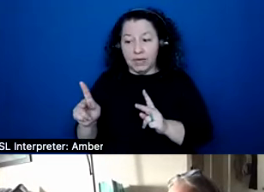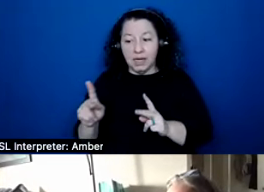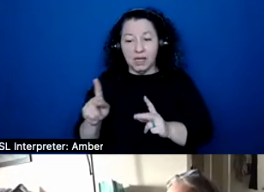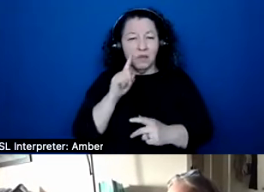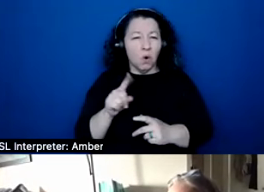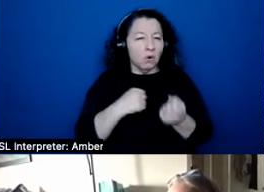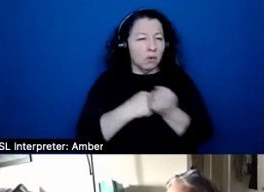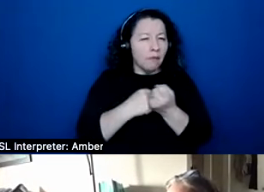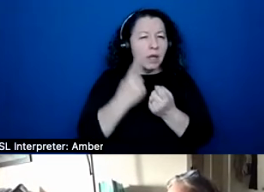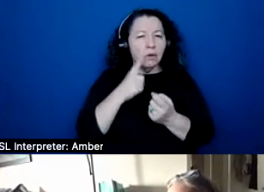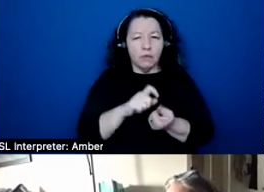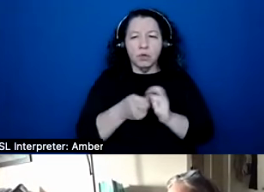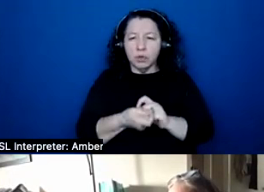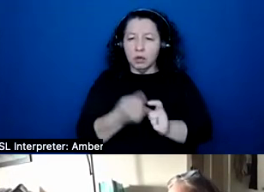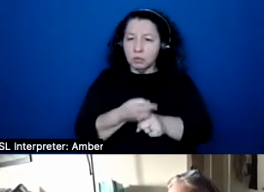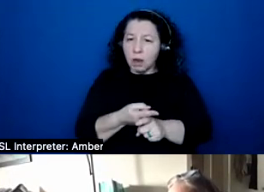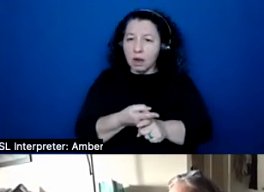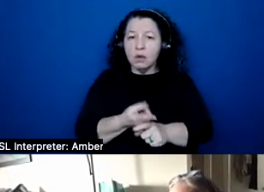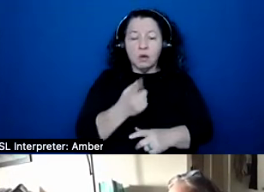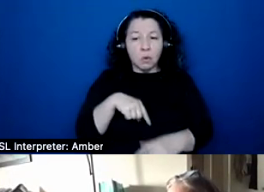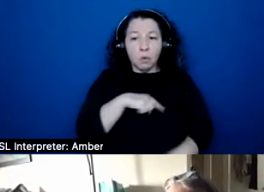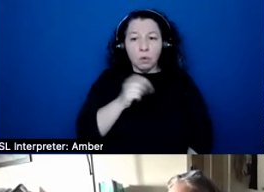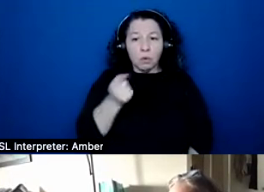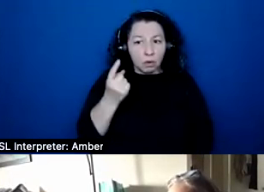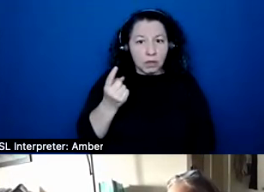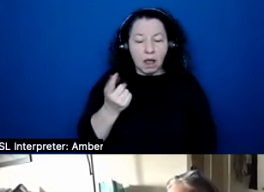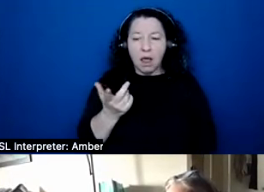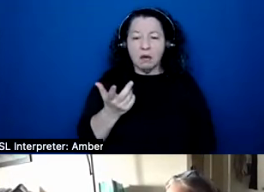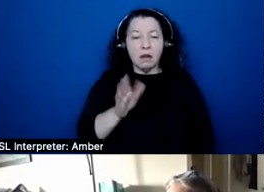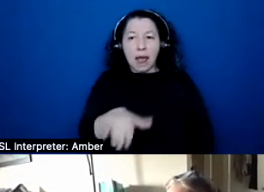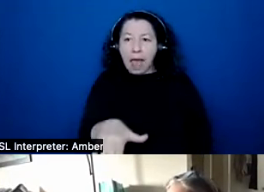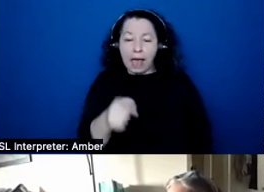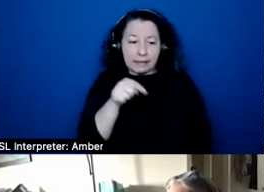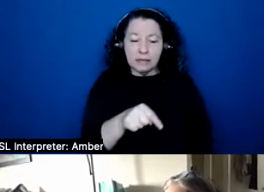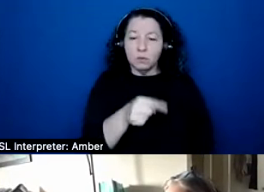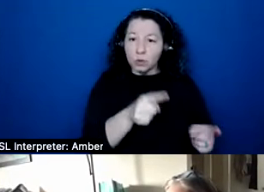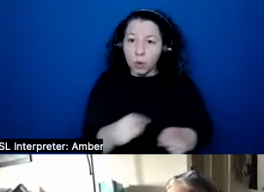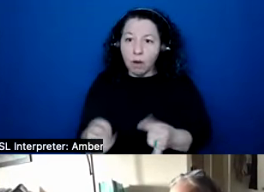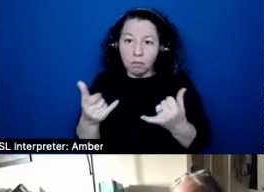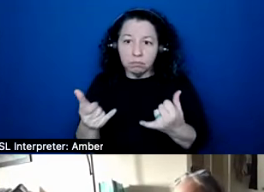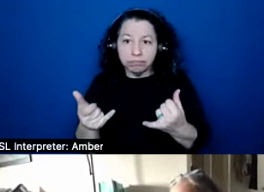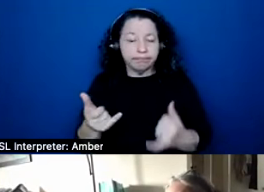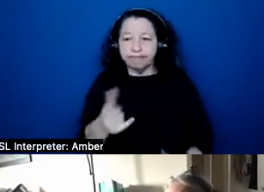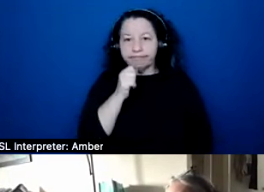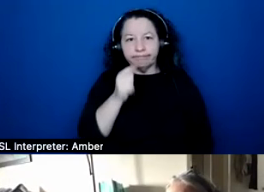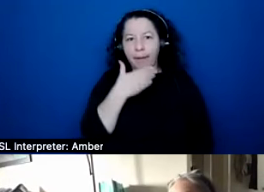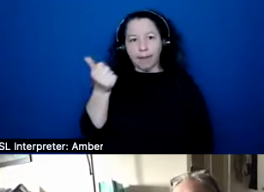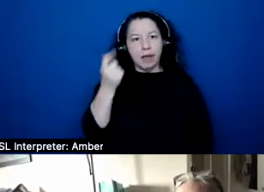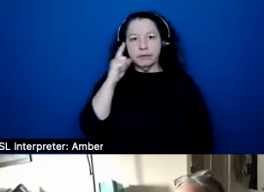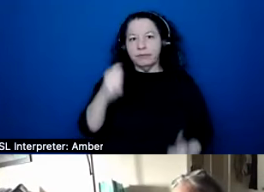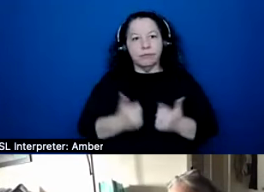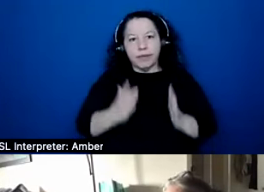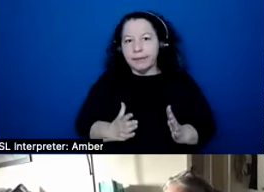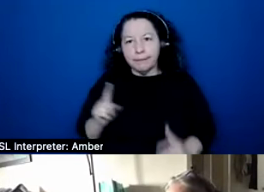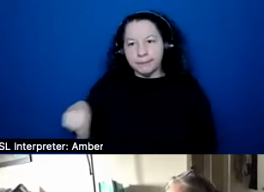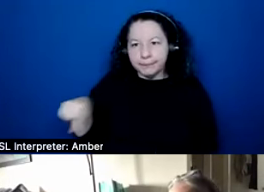for change, right? To understand, hey, here's what's currently going on. This is not in the best interest of victims and